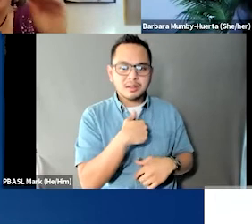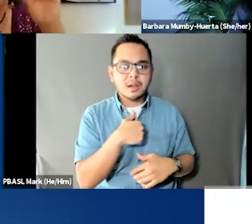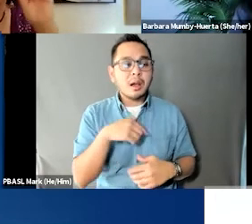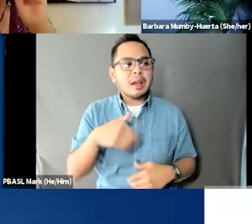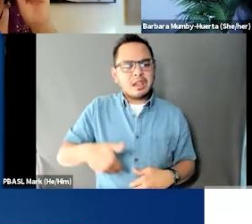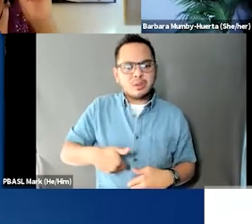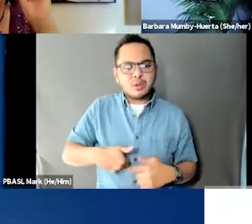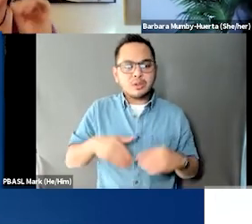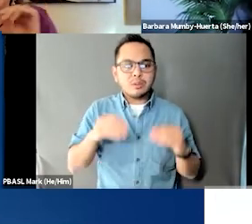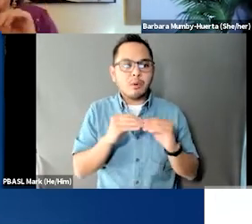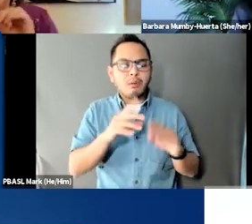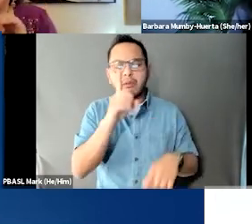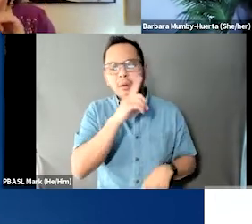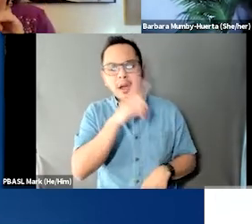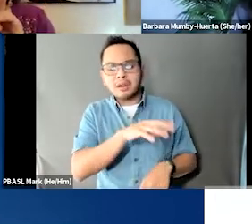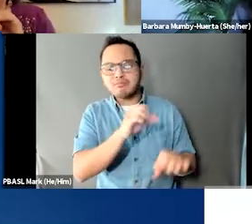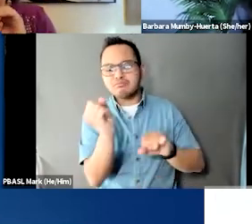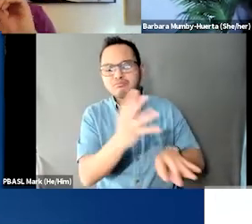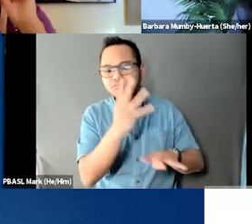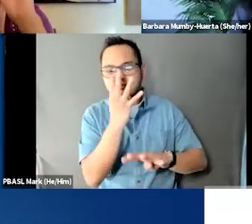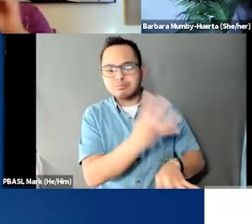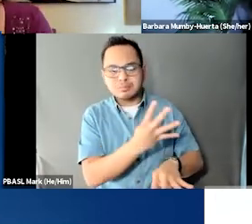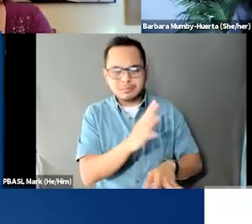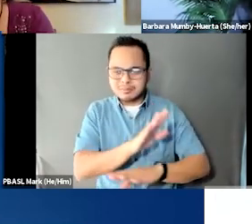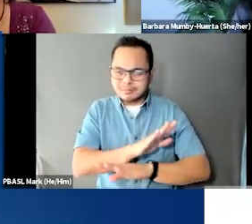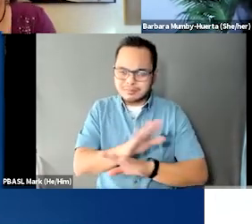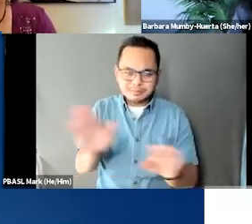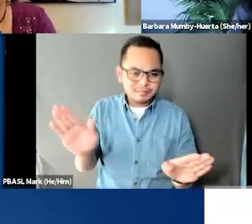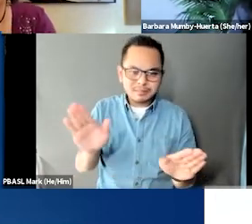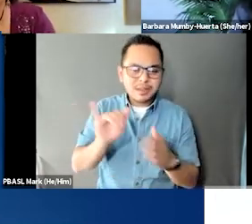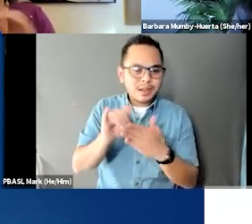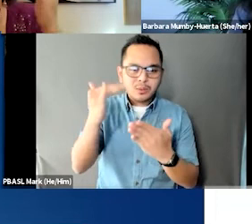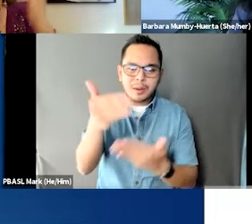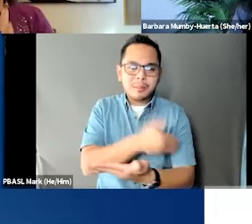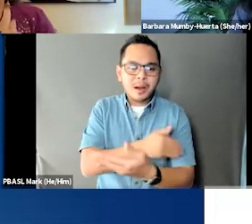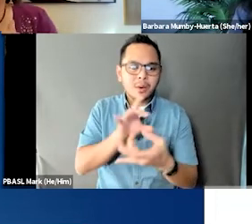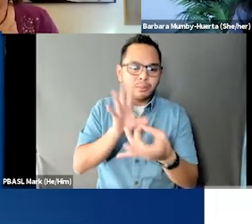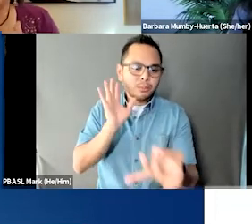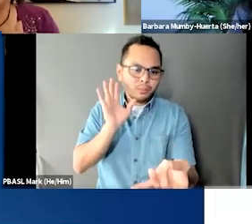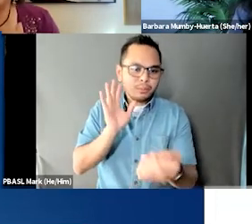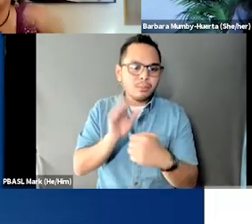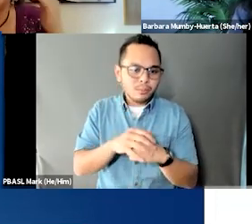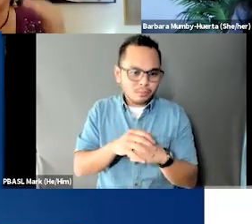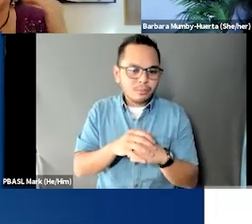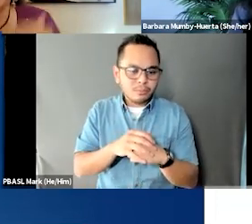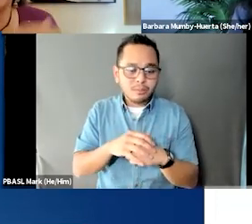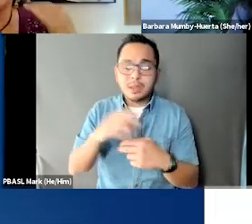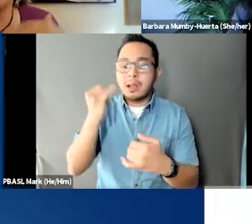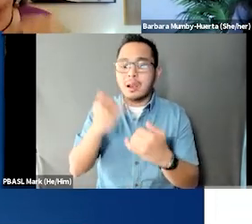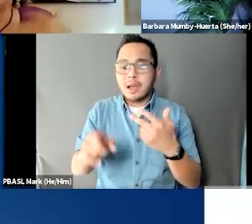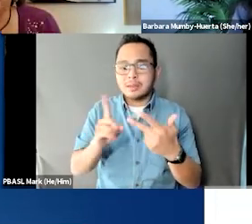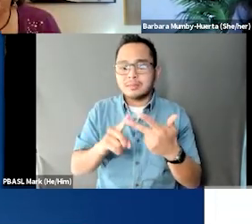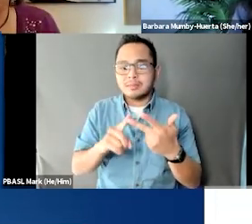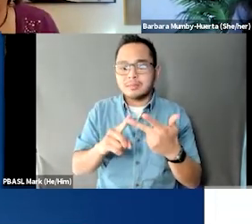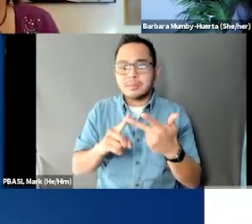thing and taught us to discount it completely. And that's why we've lost our power. And then the last thing is to grow your sense